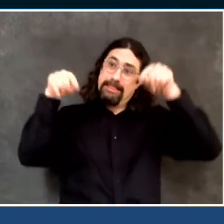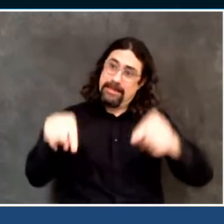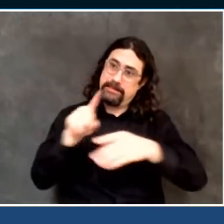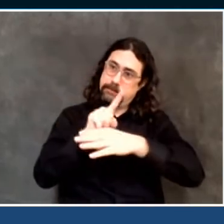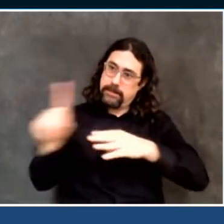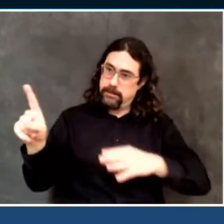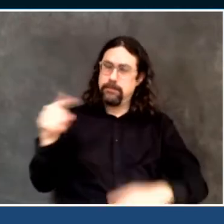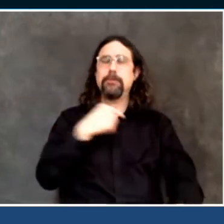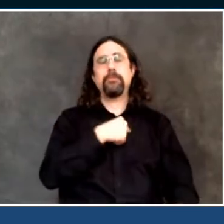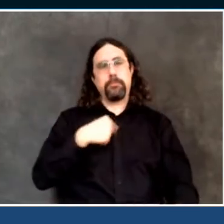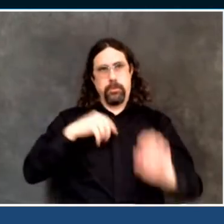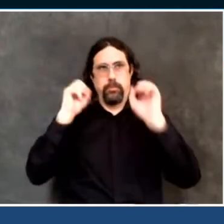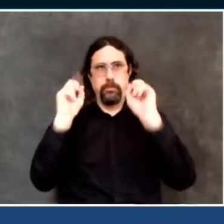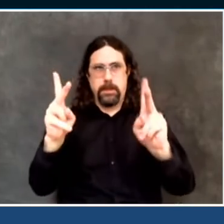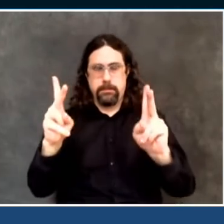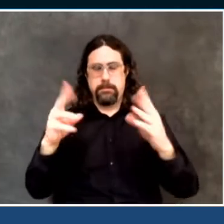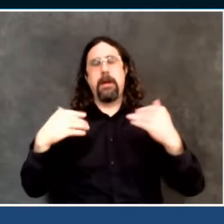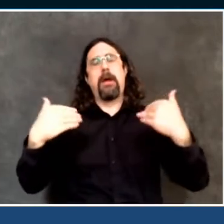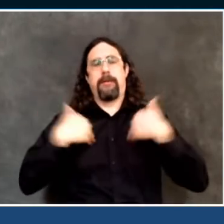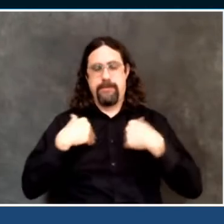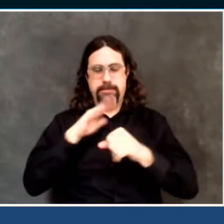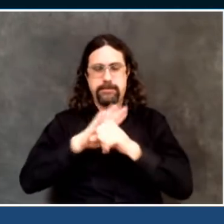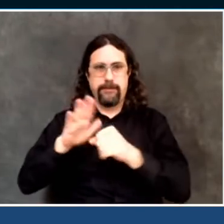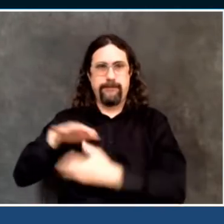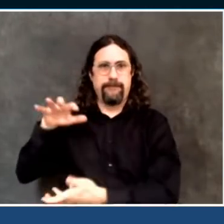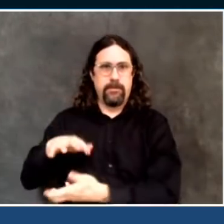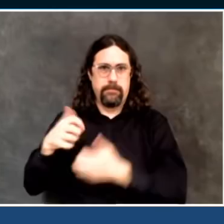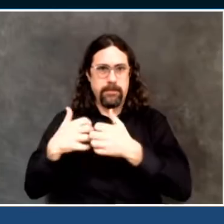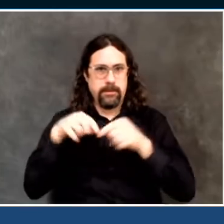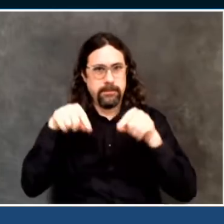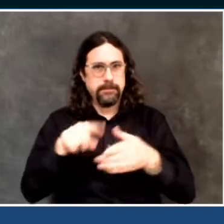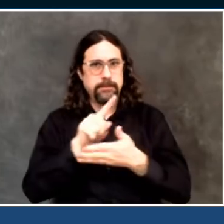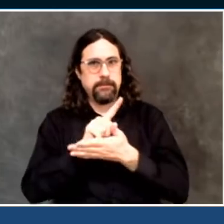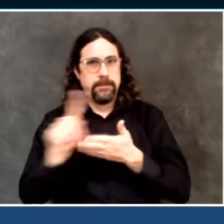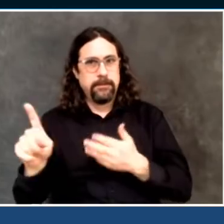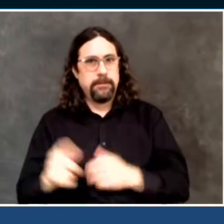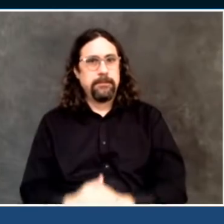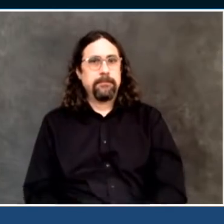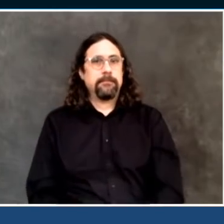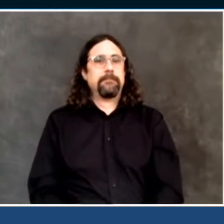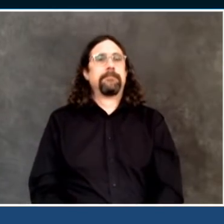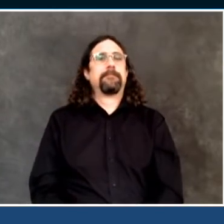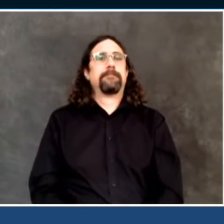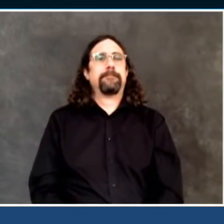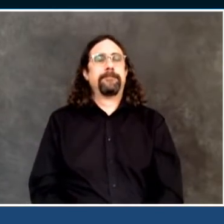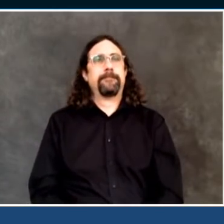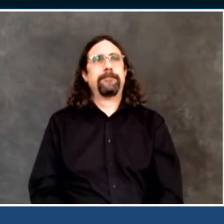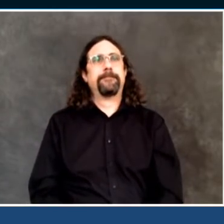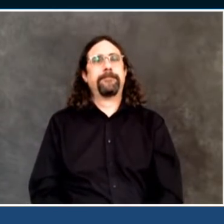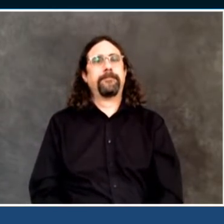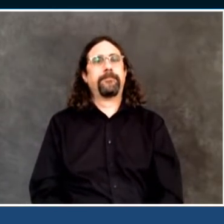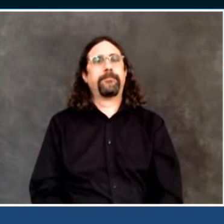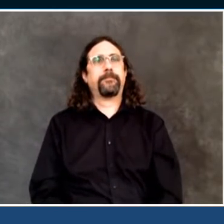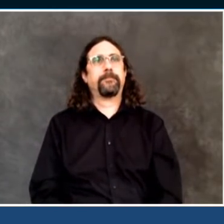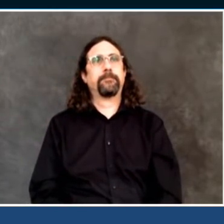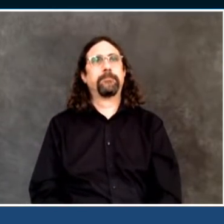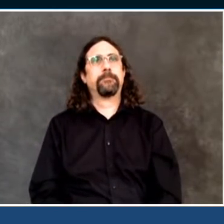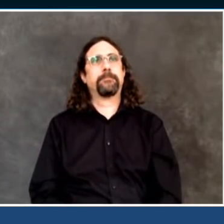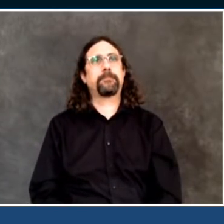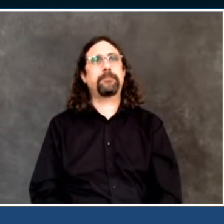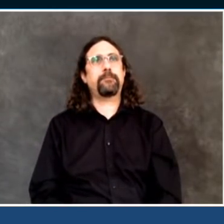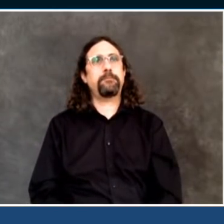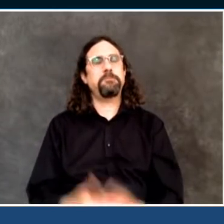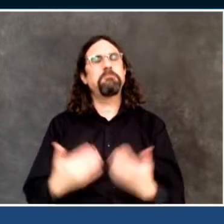Now, there's some other things to report, and some of them are hopeful, and then some of them are very,